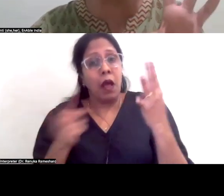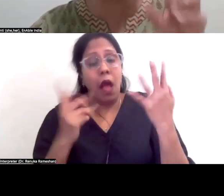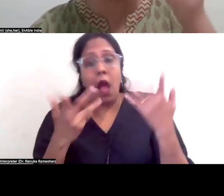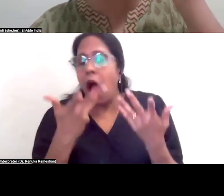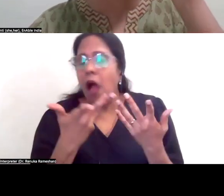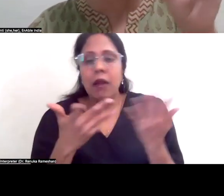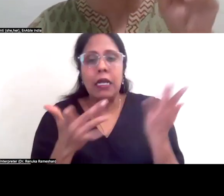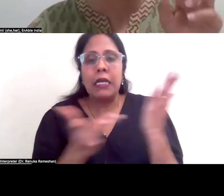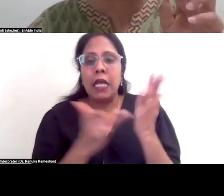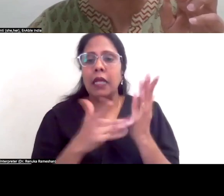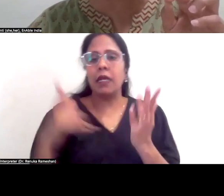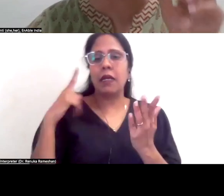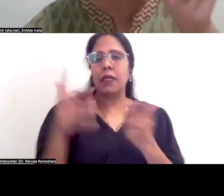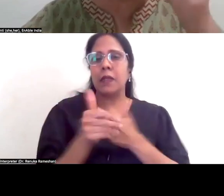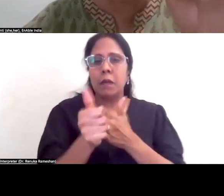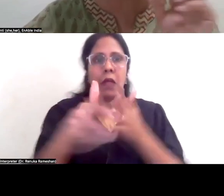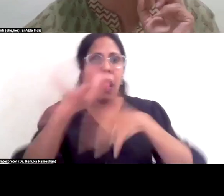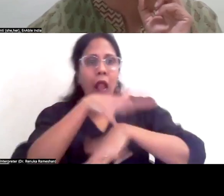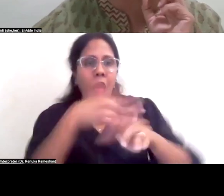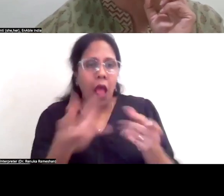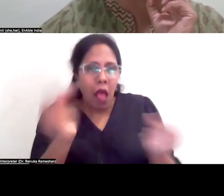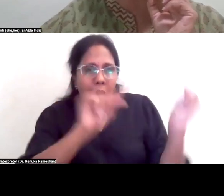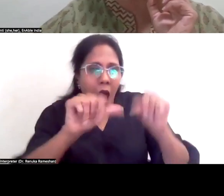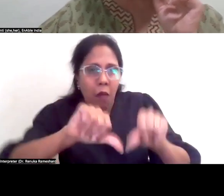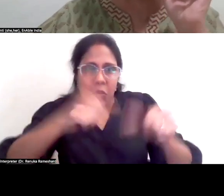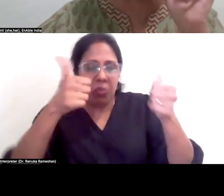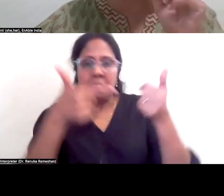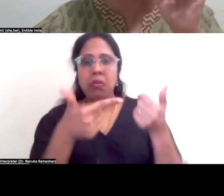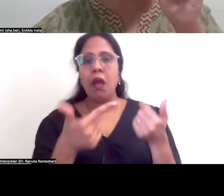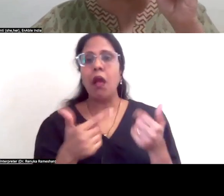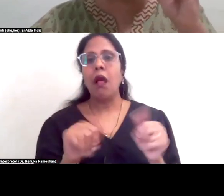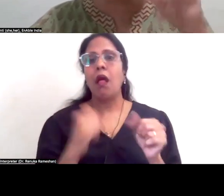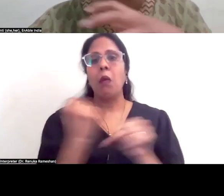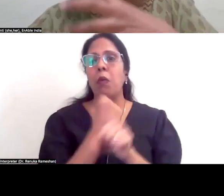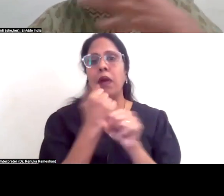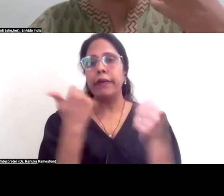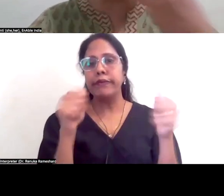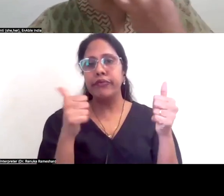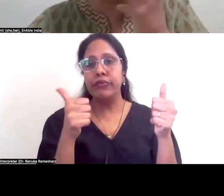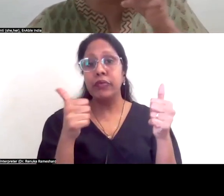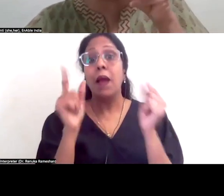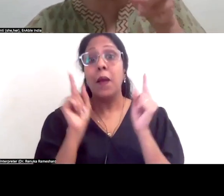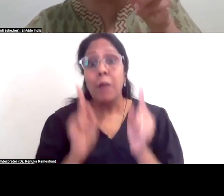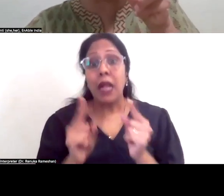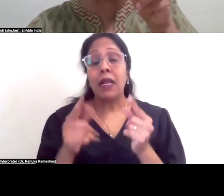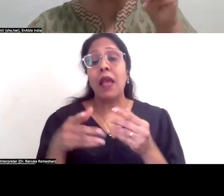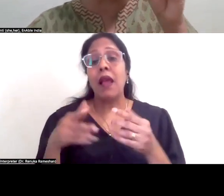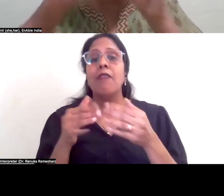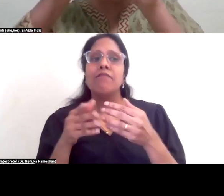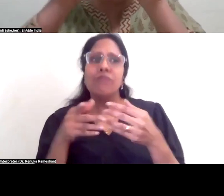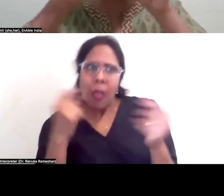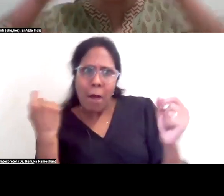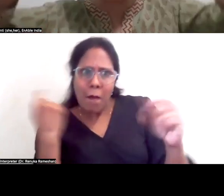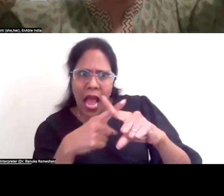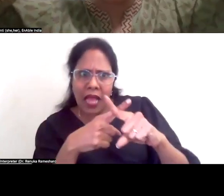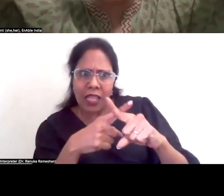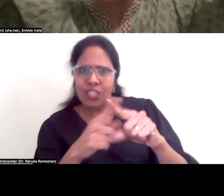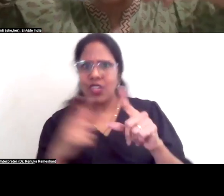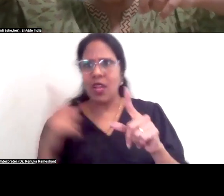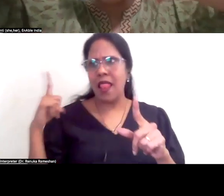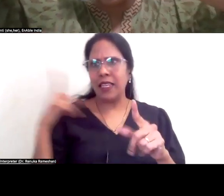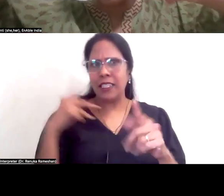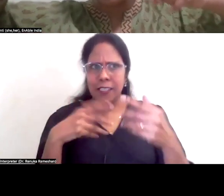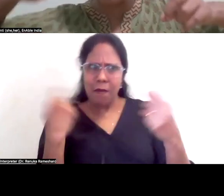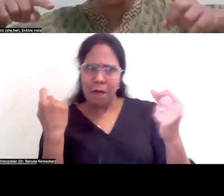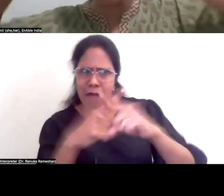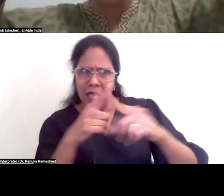leadership won't work. You need adaptive leadership. What does that mean? It is how do we all learn together the patterns of the problem?